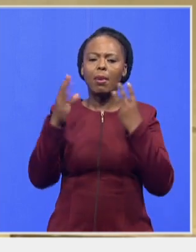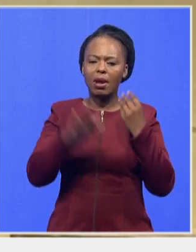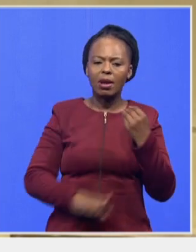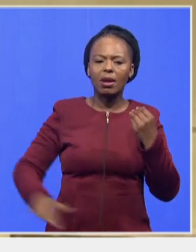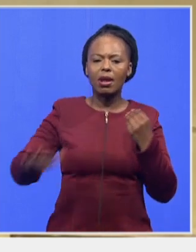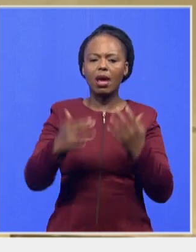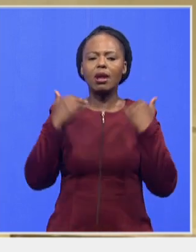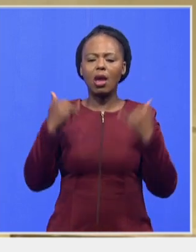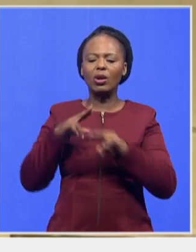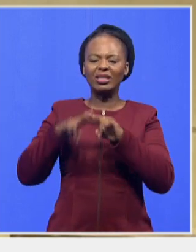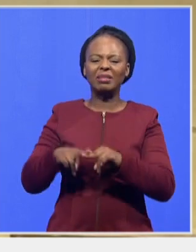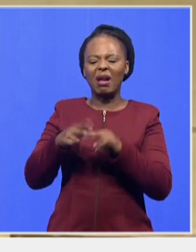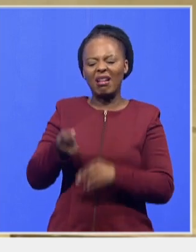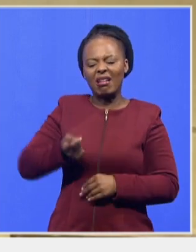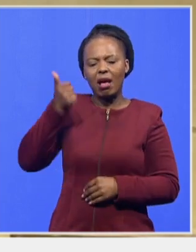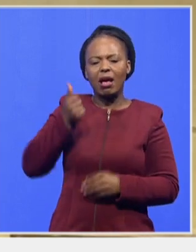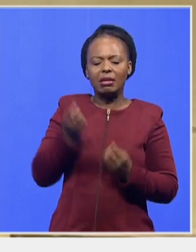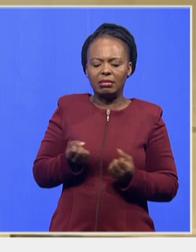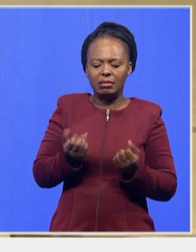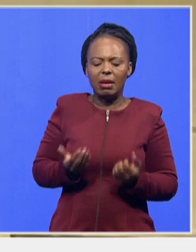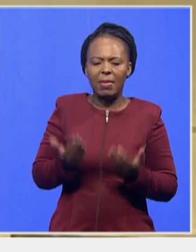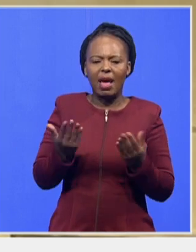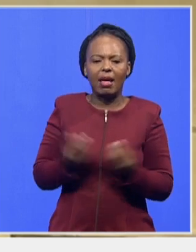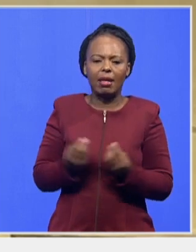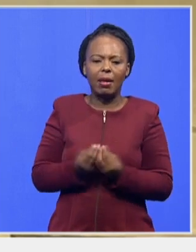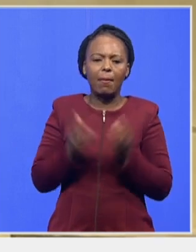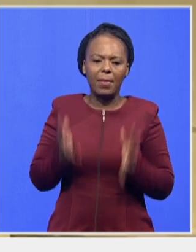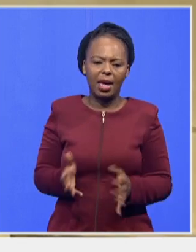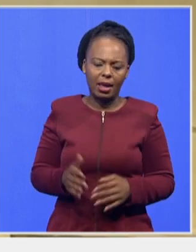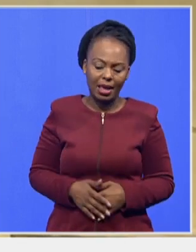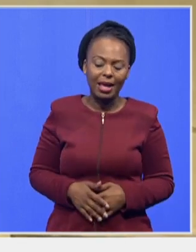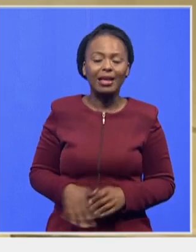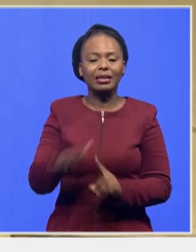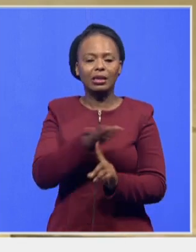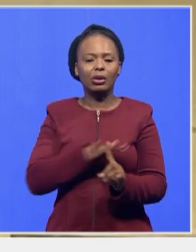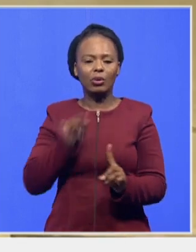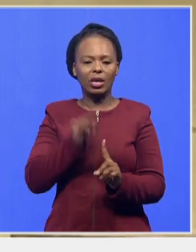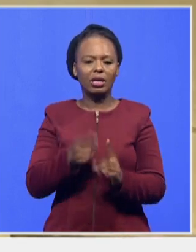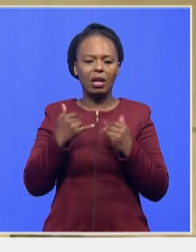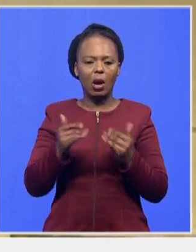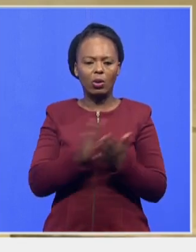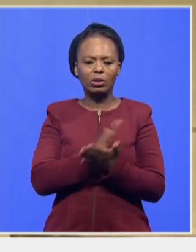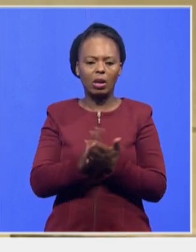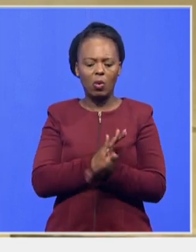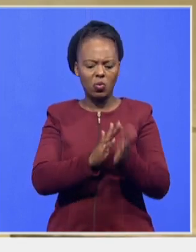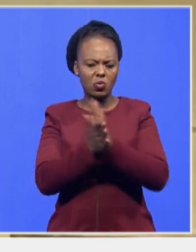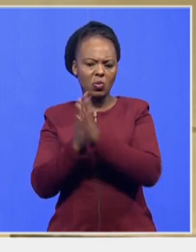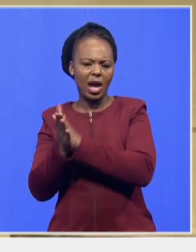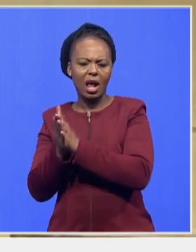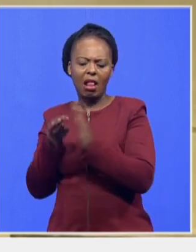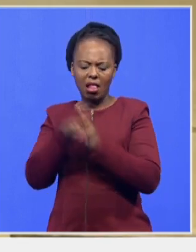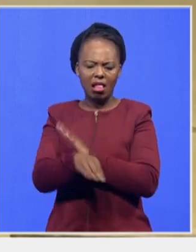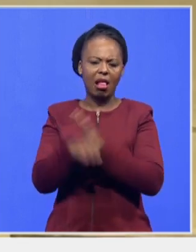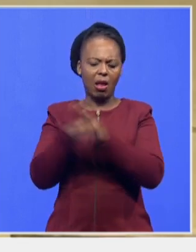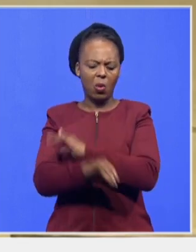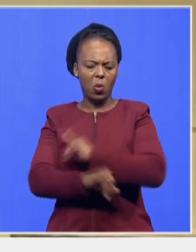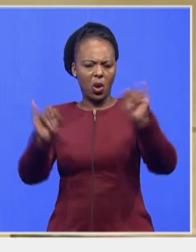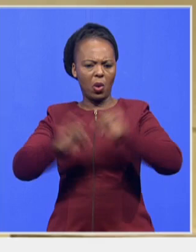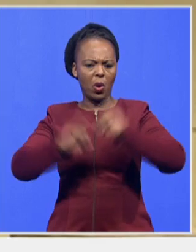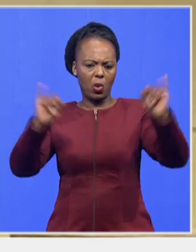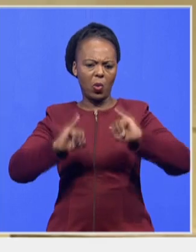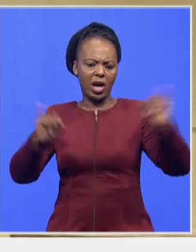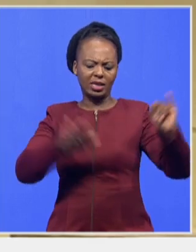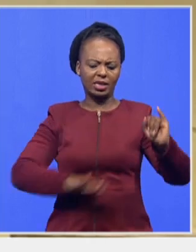relying on very short supply they have. The situation is deteriorating, and the health situation particularly,